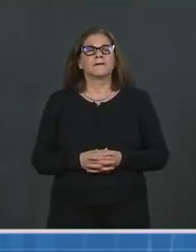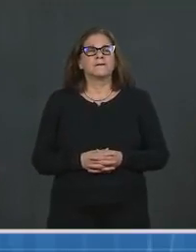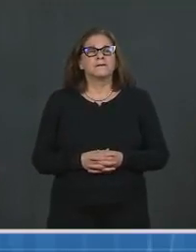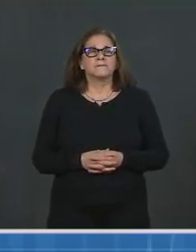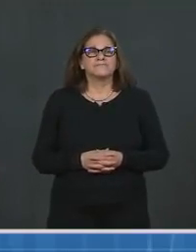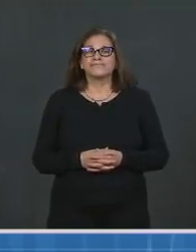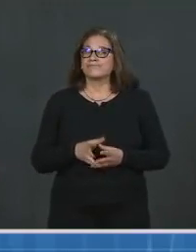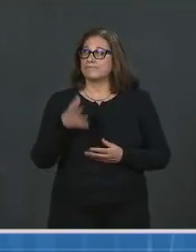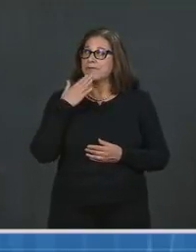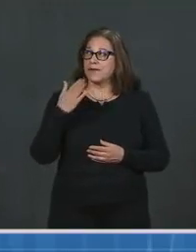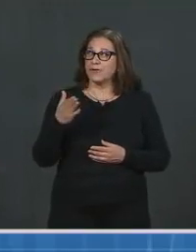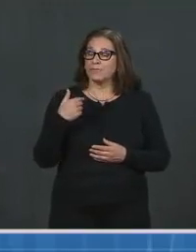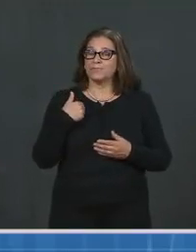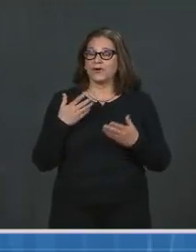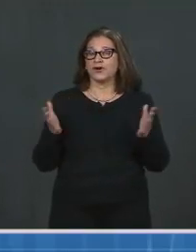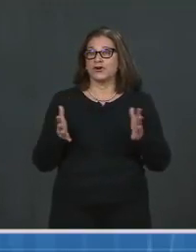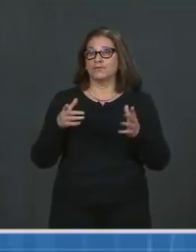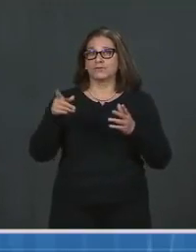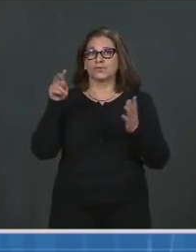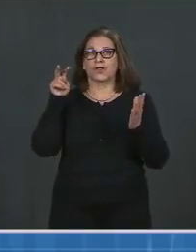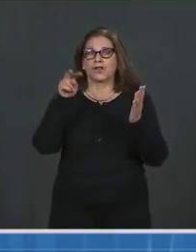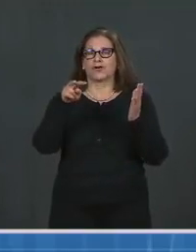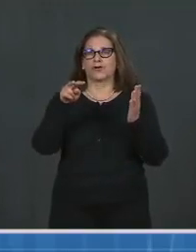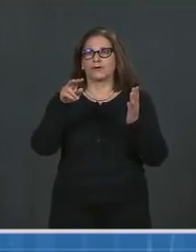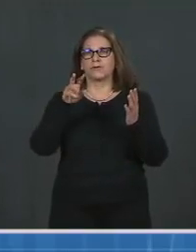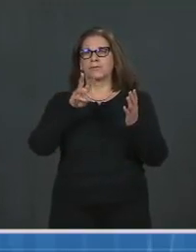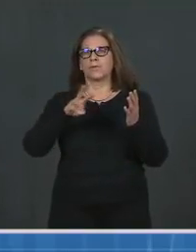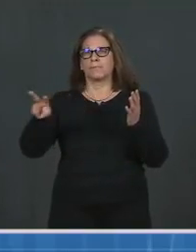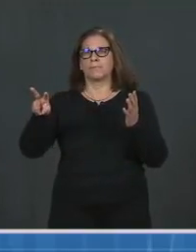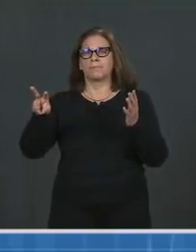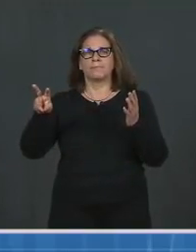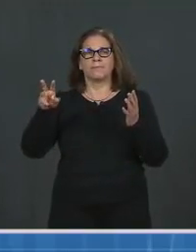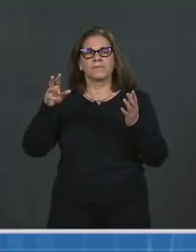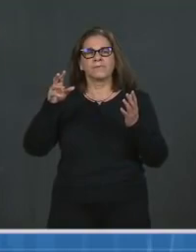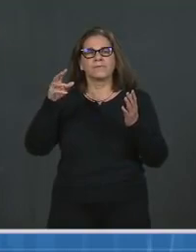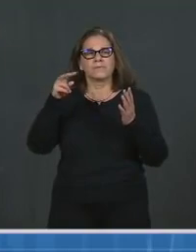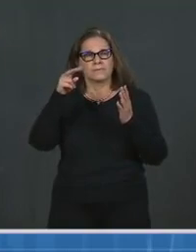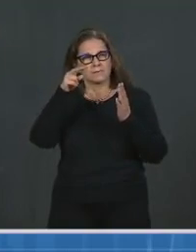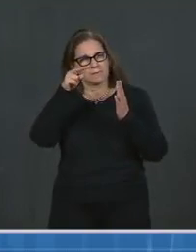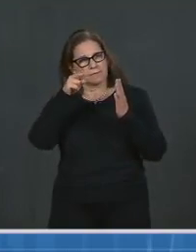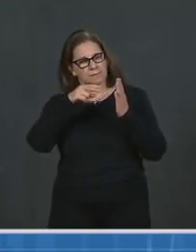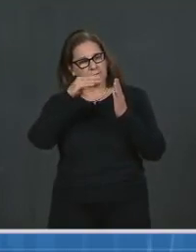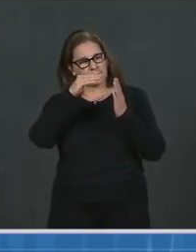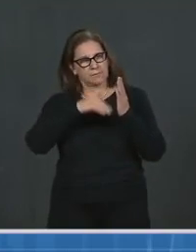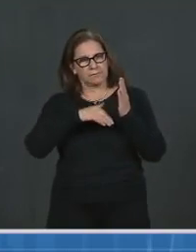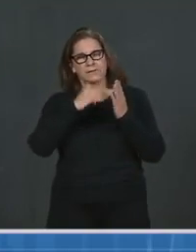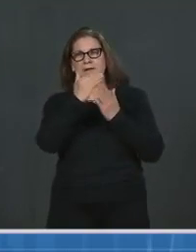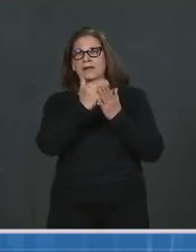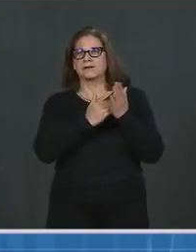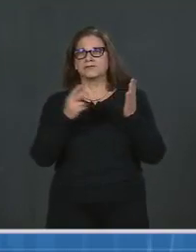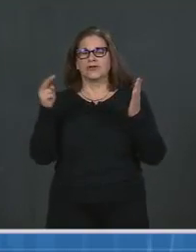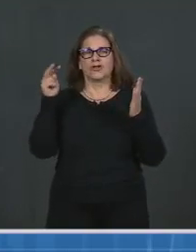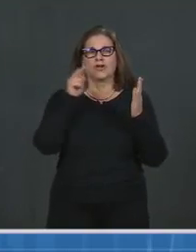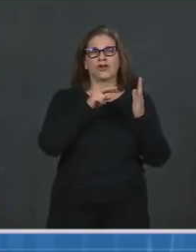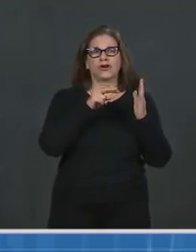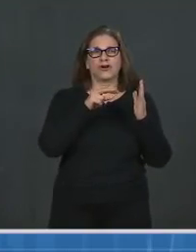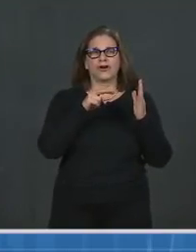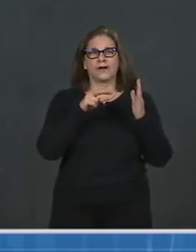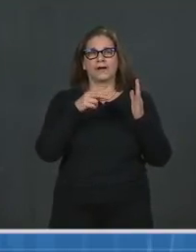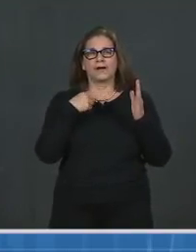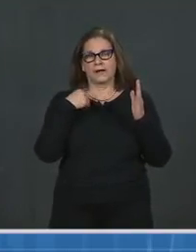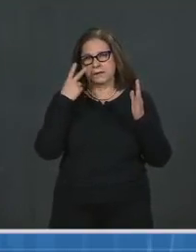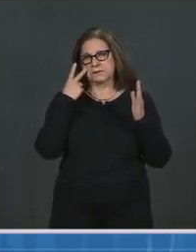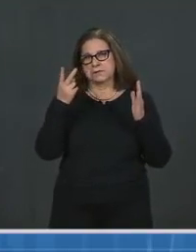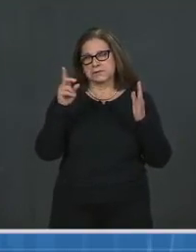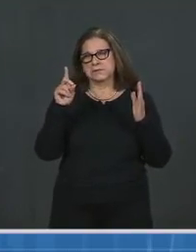of a comprehensive review. We do know that we've seen data that folks who have substance